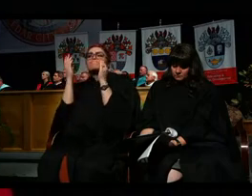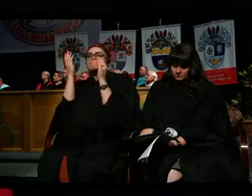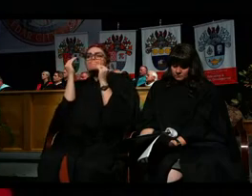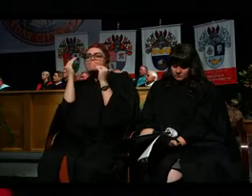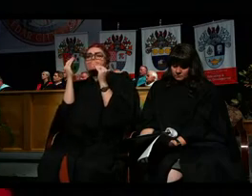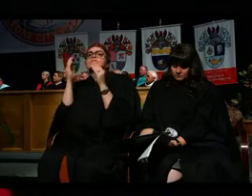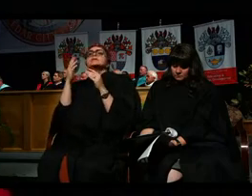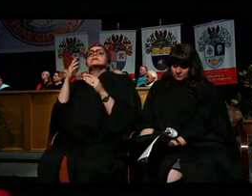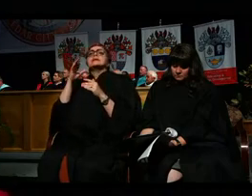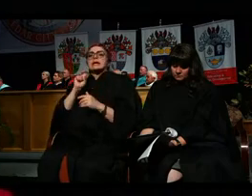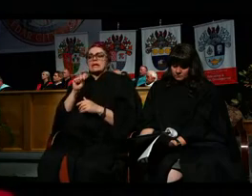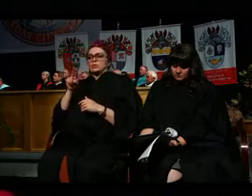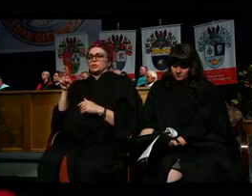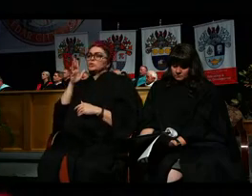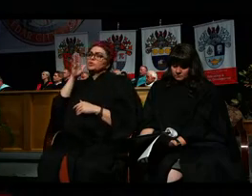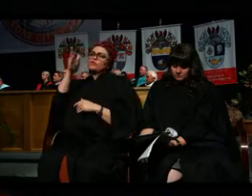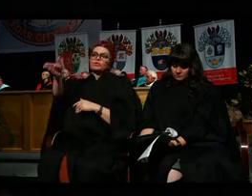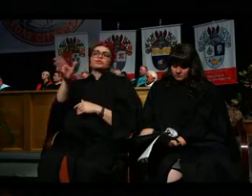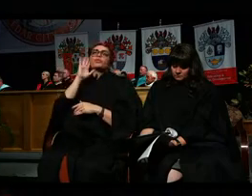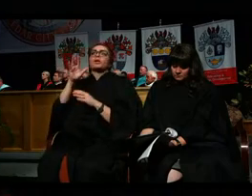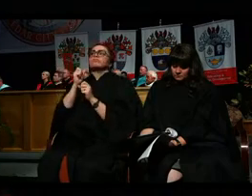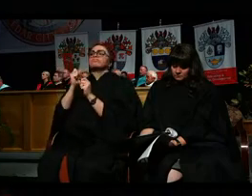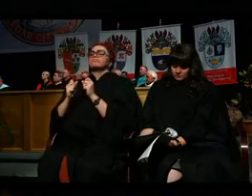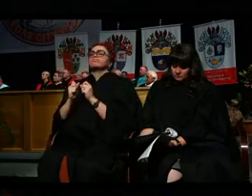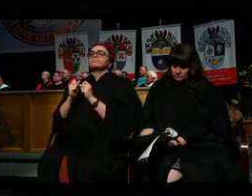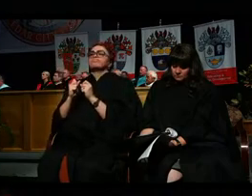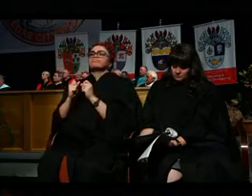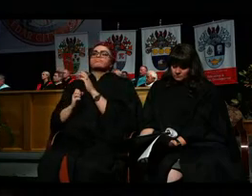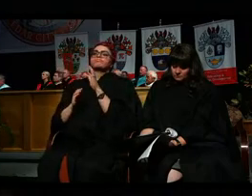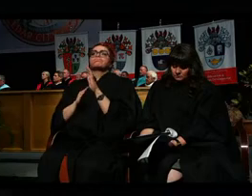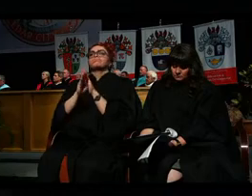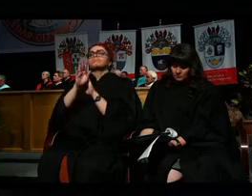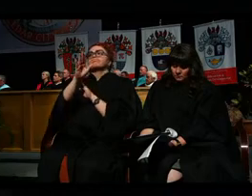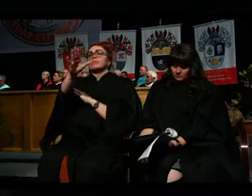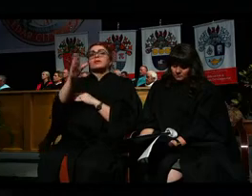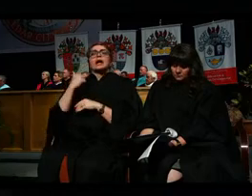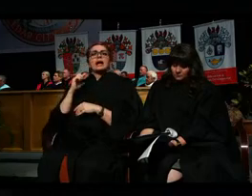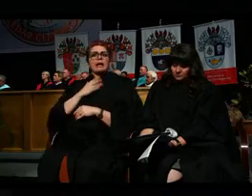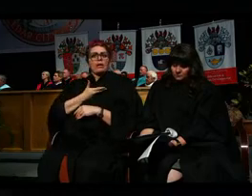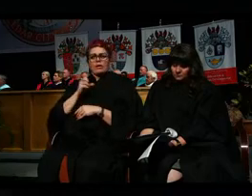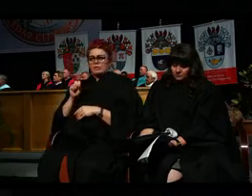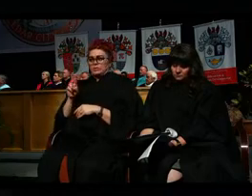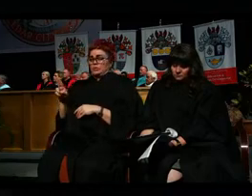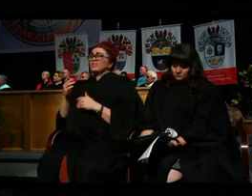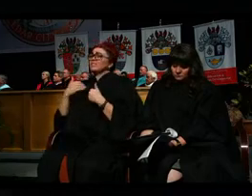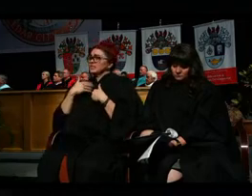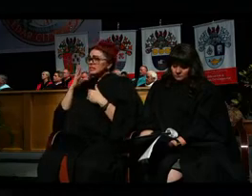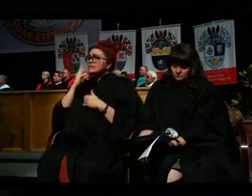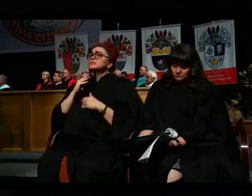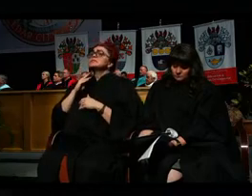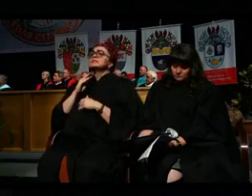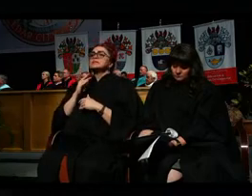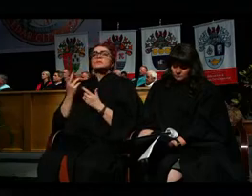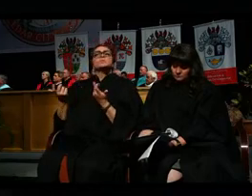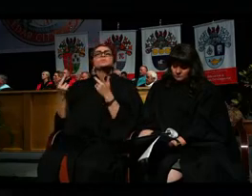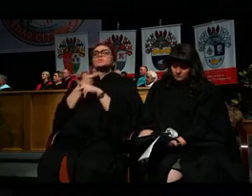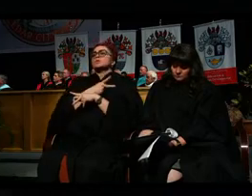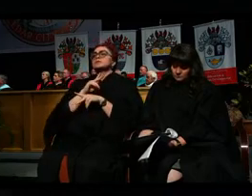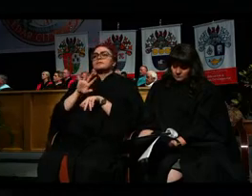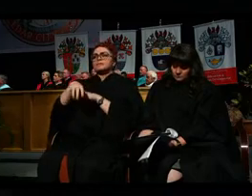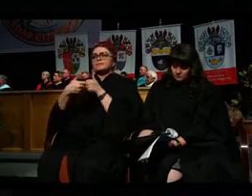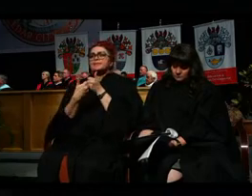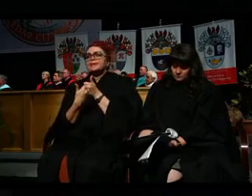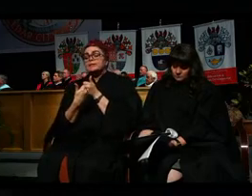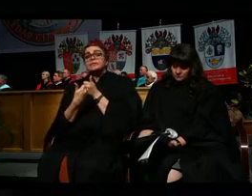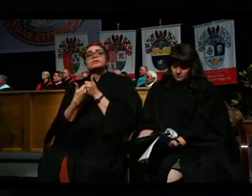SUU's future. This institution has faced greater difficulties in our past and have overcome them. And facing